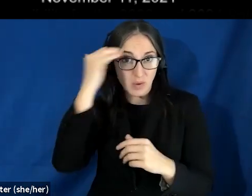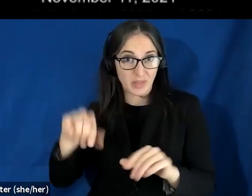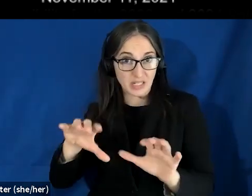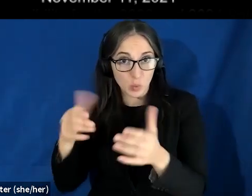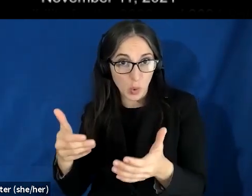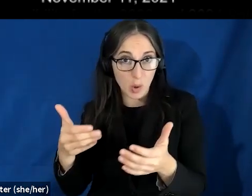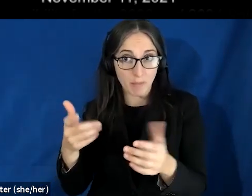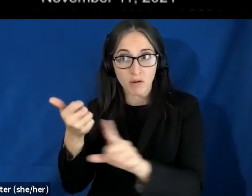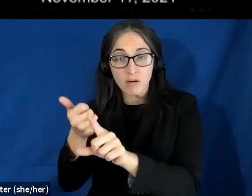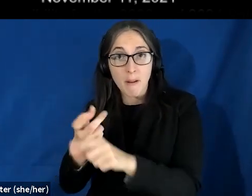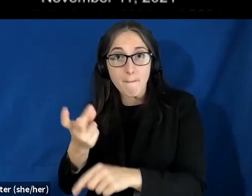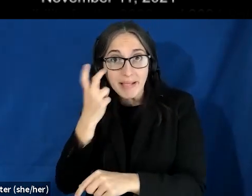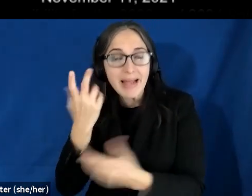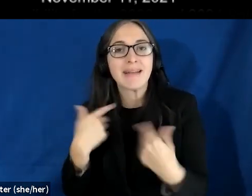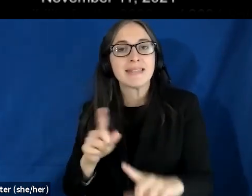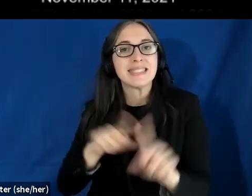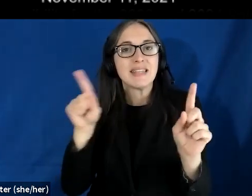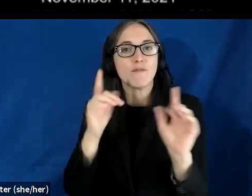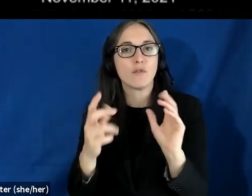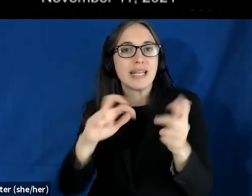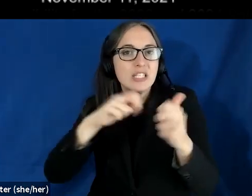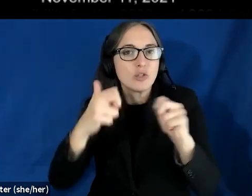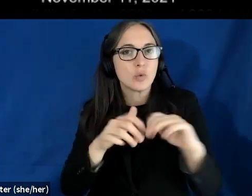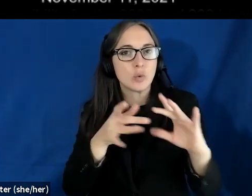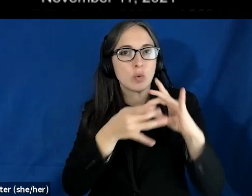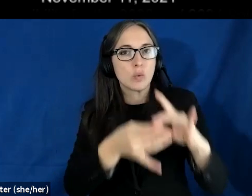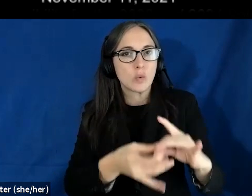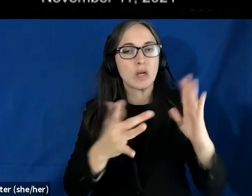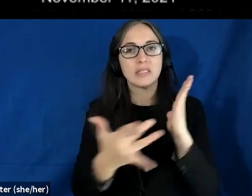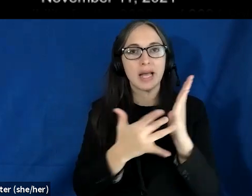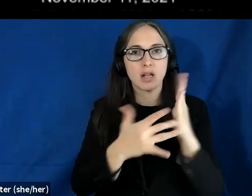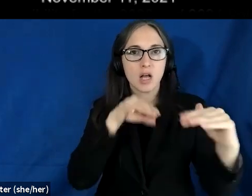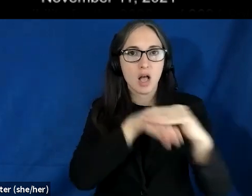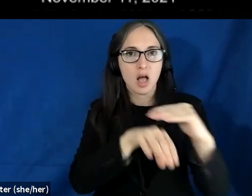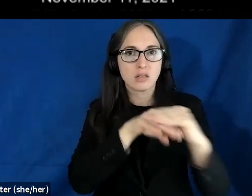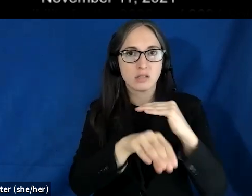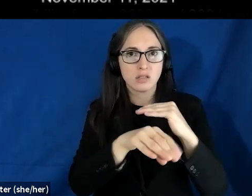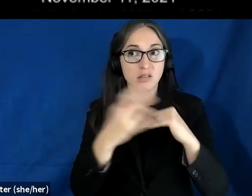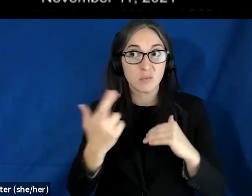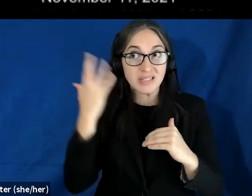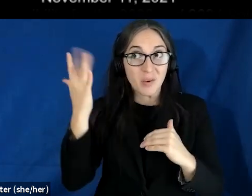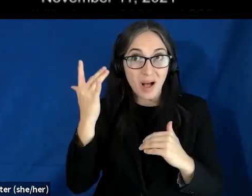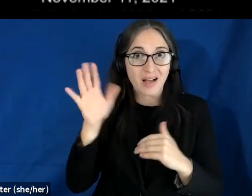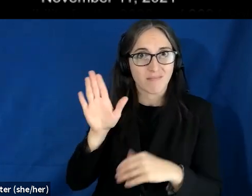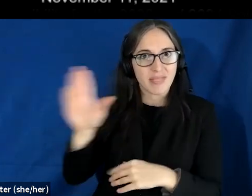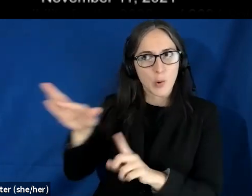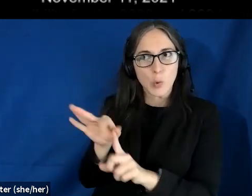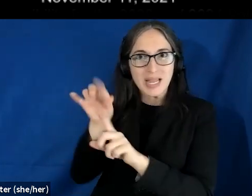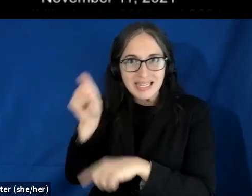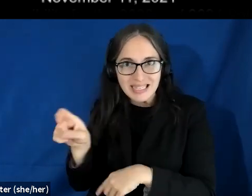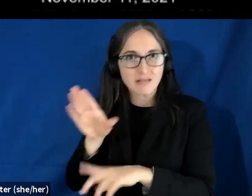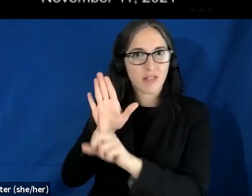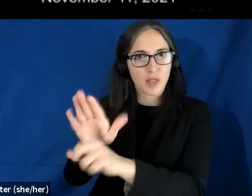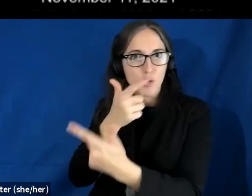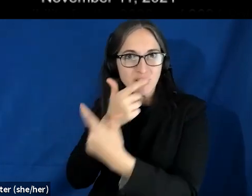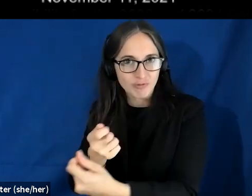different issues in access to technology and so forth because of their unique needs or interests. Another thing to point